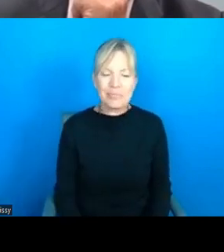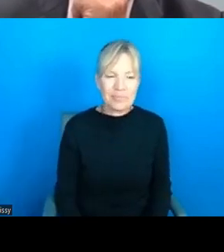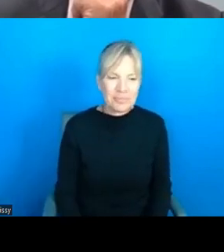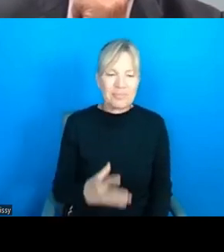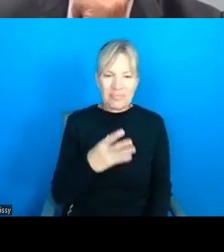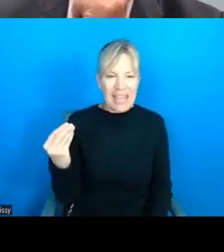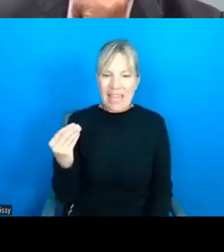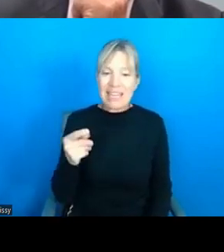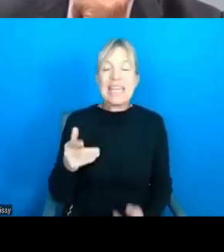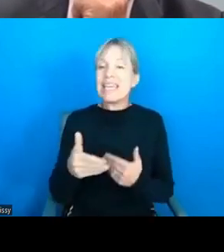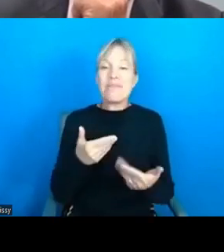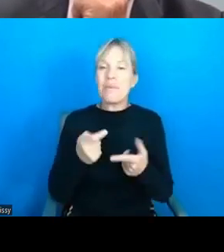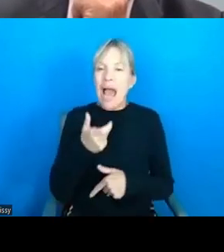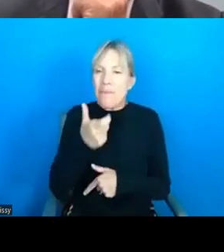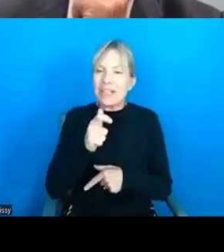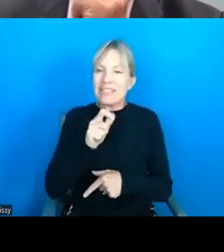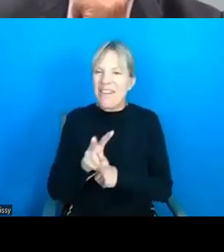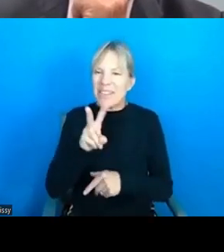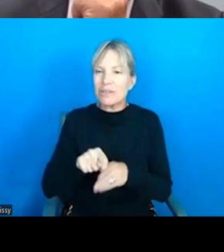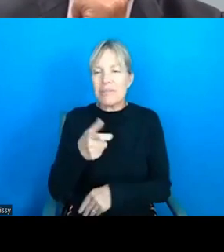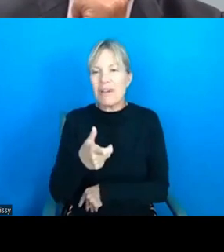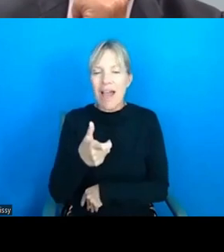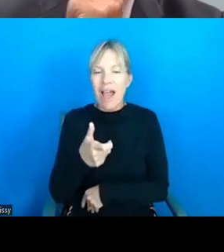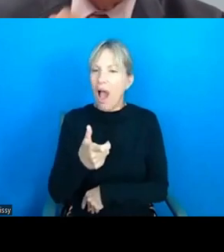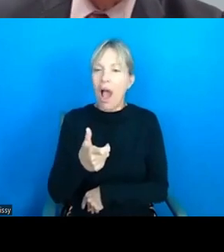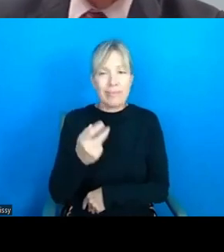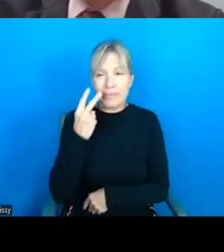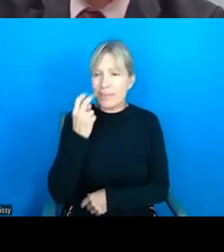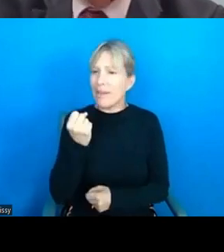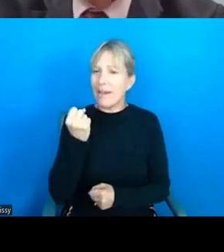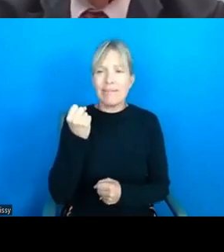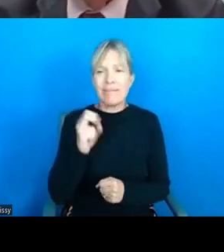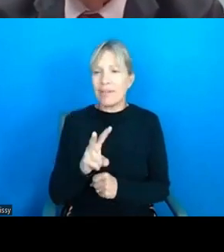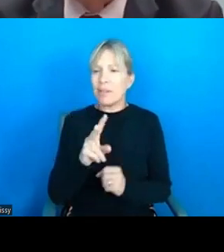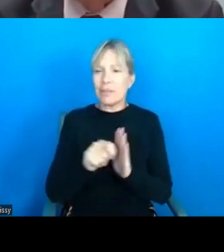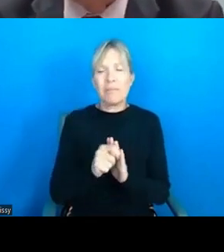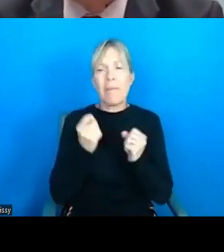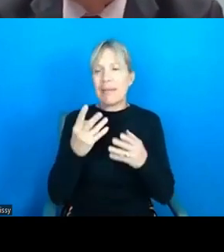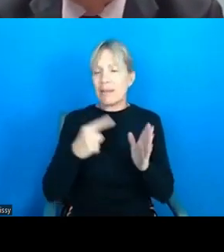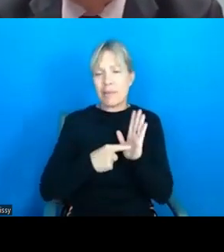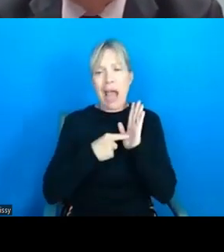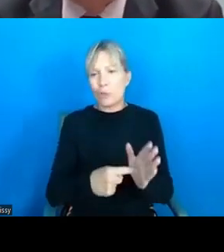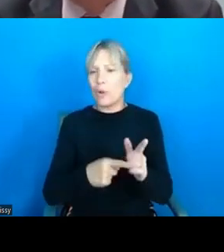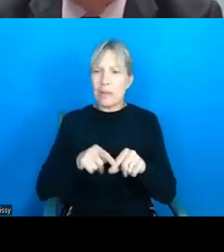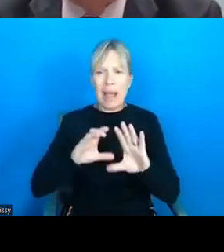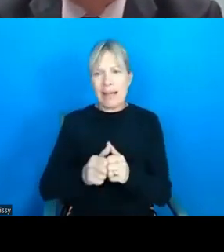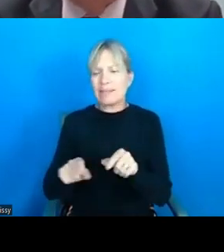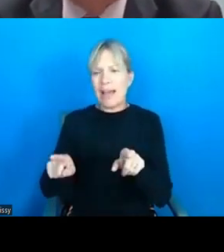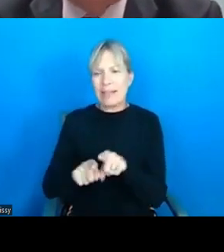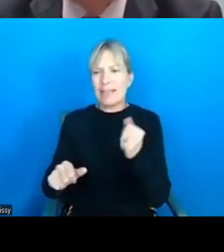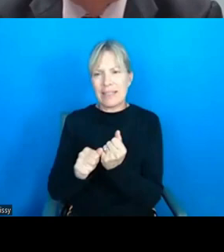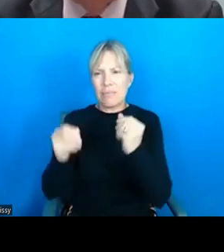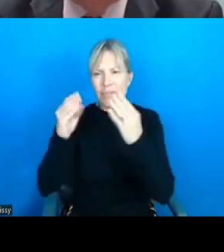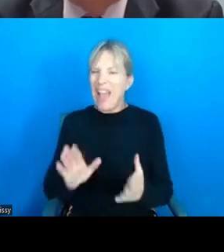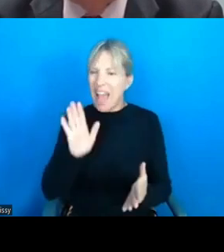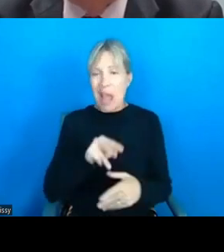And even when I watched the video, and I have shown that video many times as an adjunct professor, it has still affected me in a major